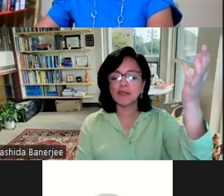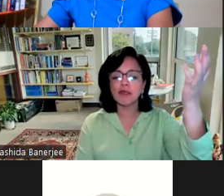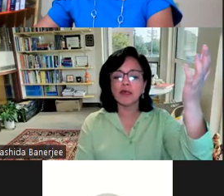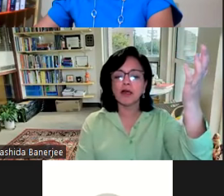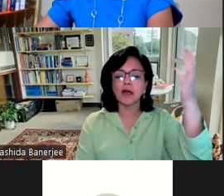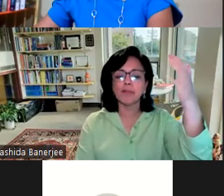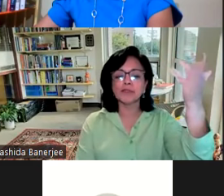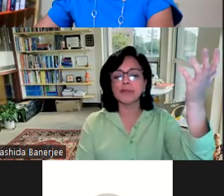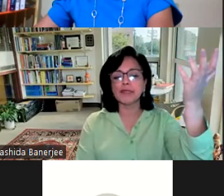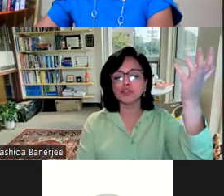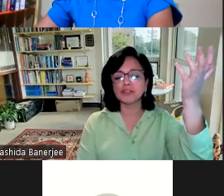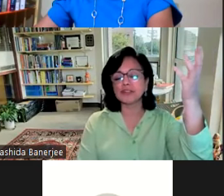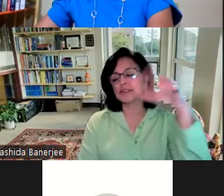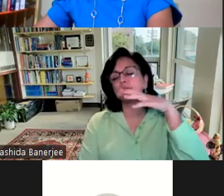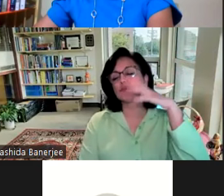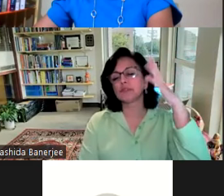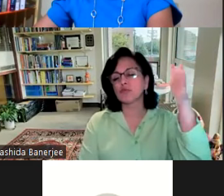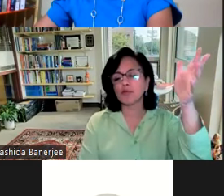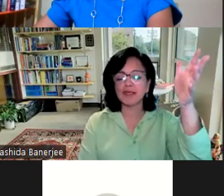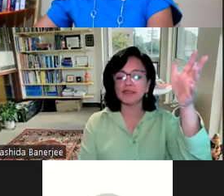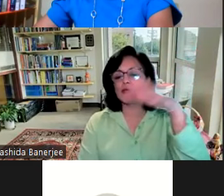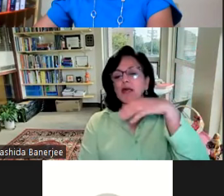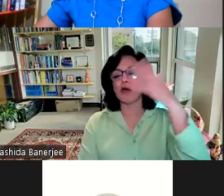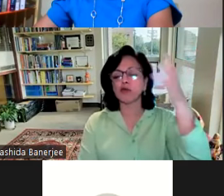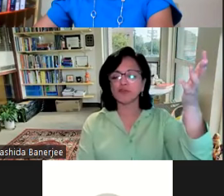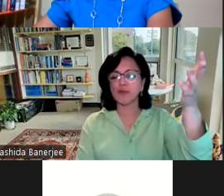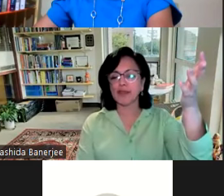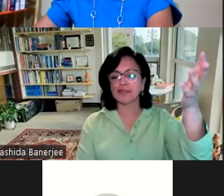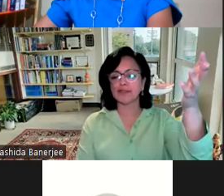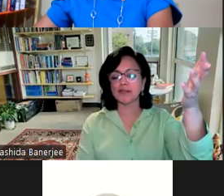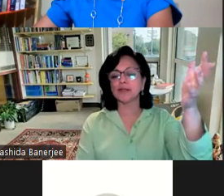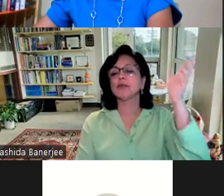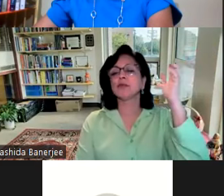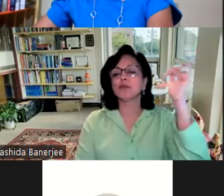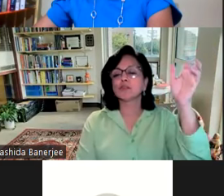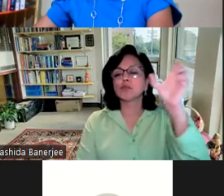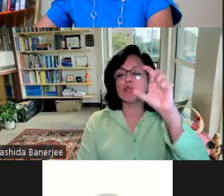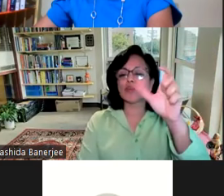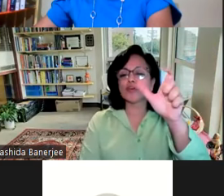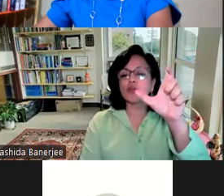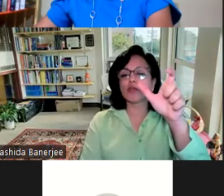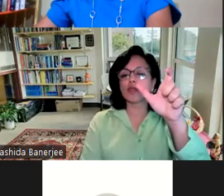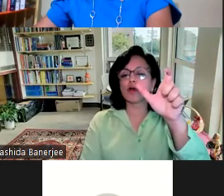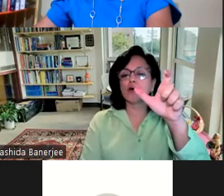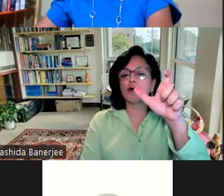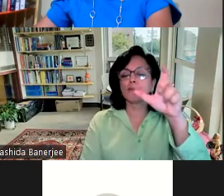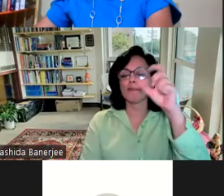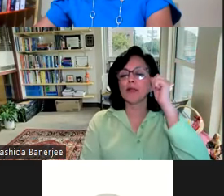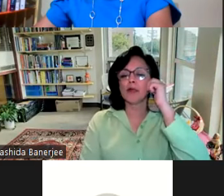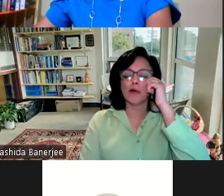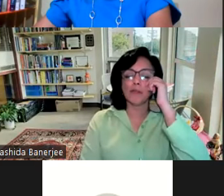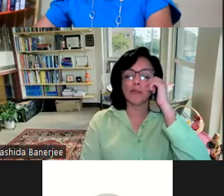10 multiplication sums right out of 20. So whatever your